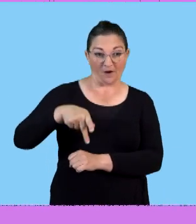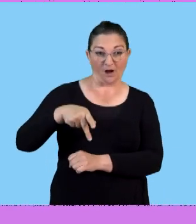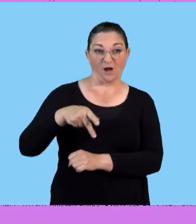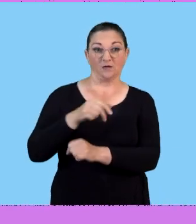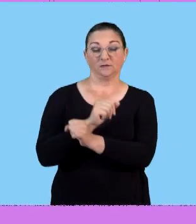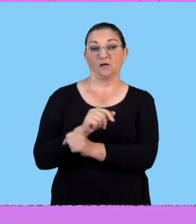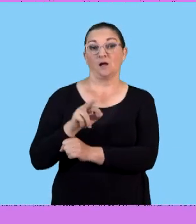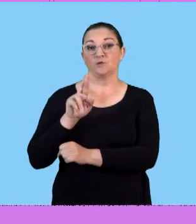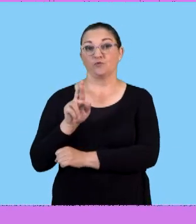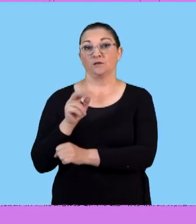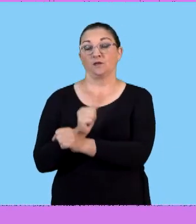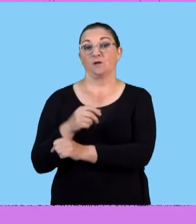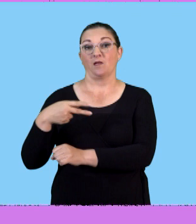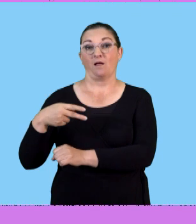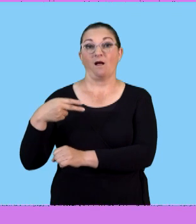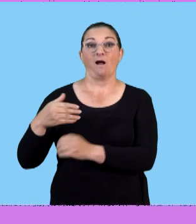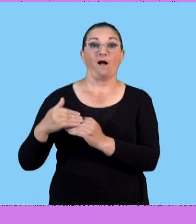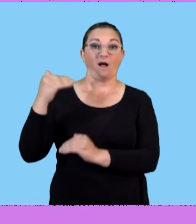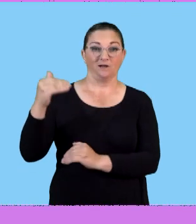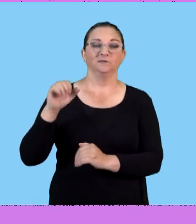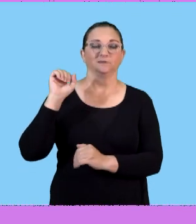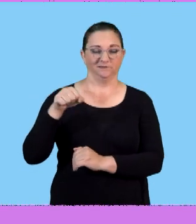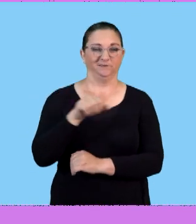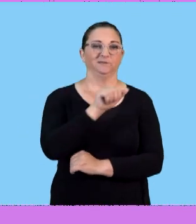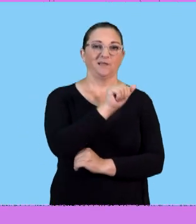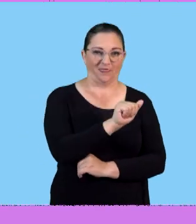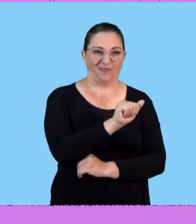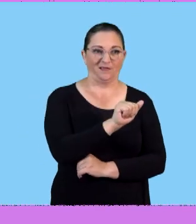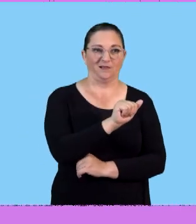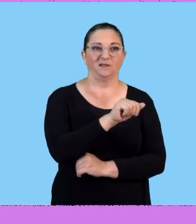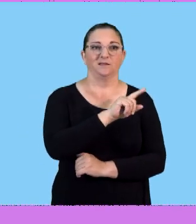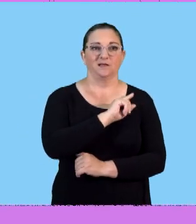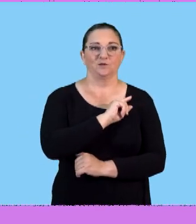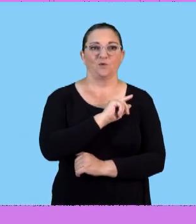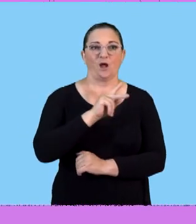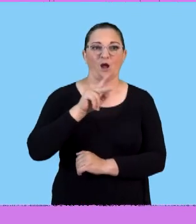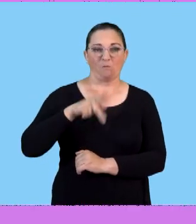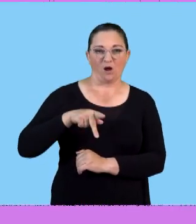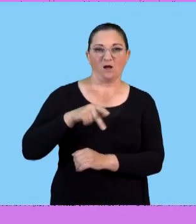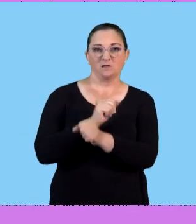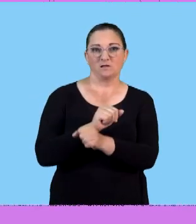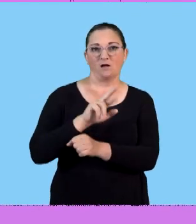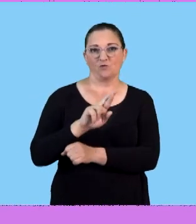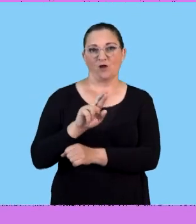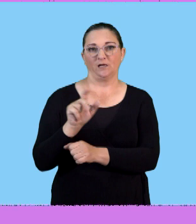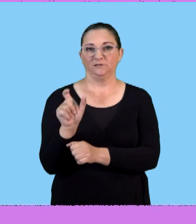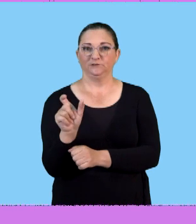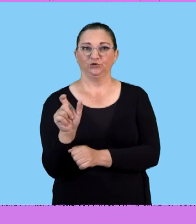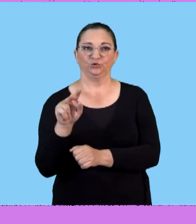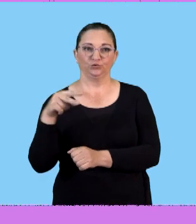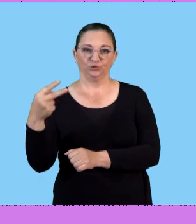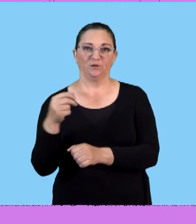height? Right? We agree now that the correct answer here is A, where we say it's pi times radius